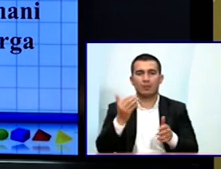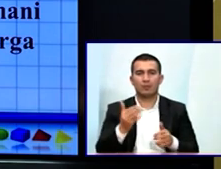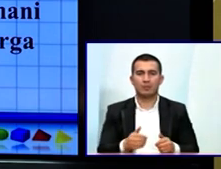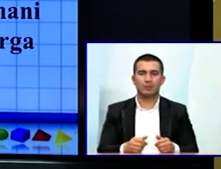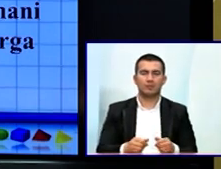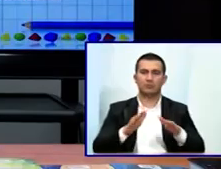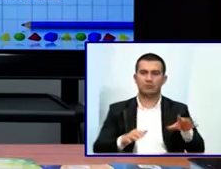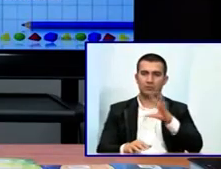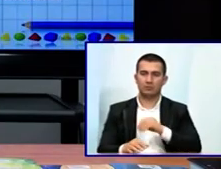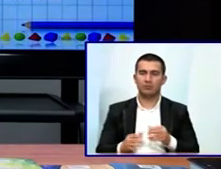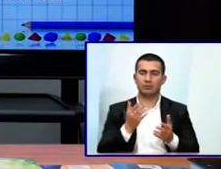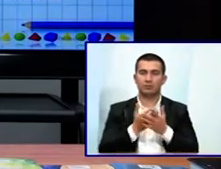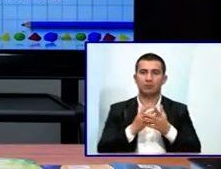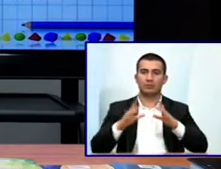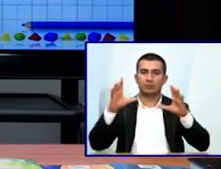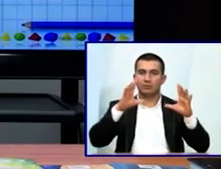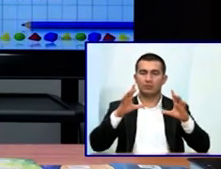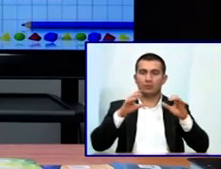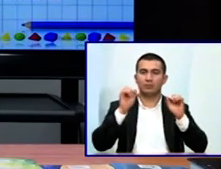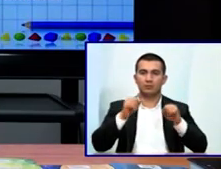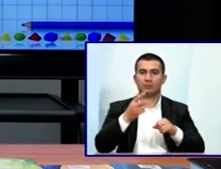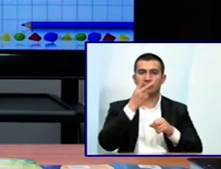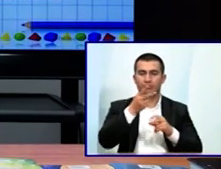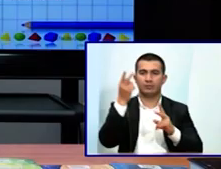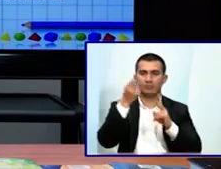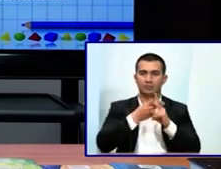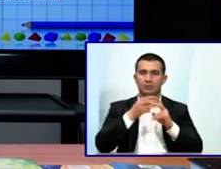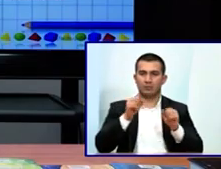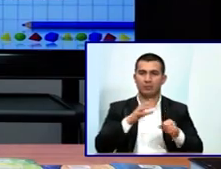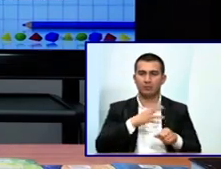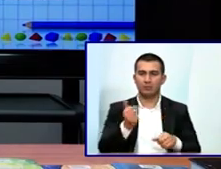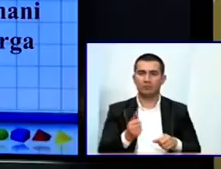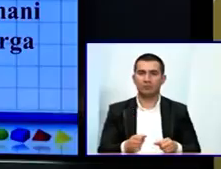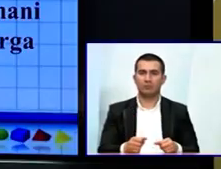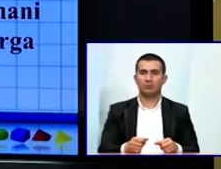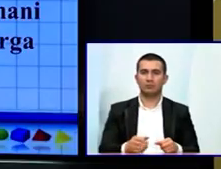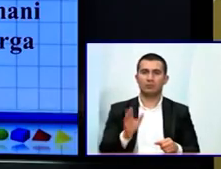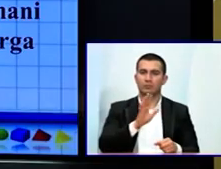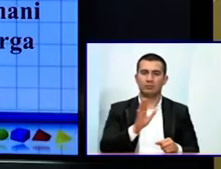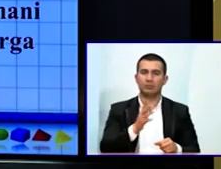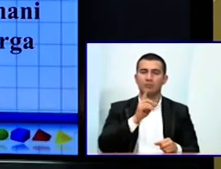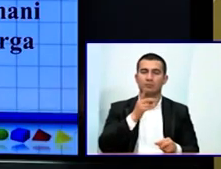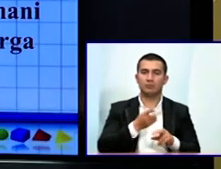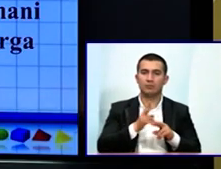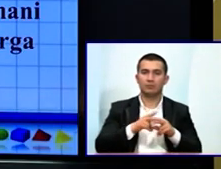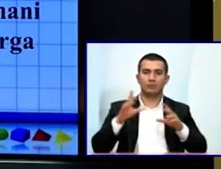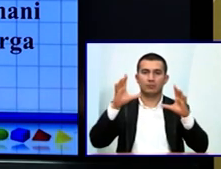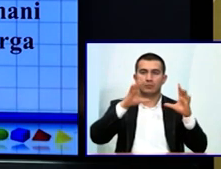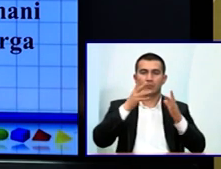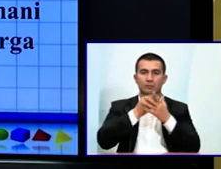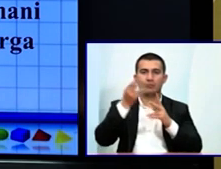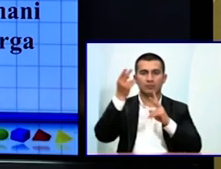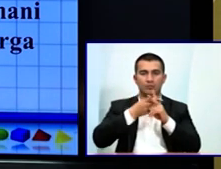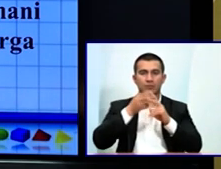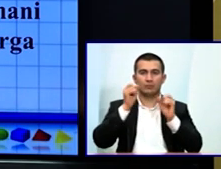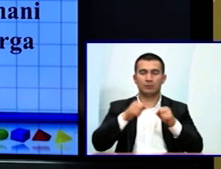Aziz o'quvchilar, demak, doira har doim ham ikki bo'lakka bo'linadimi? Yo'q, doiradagi bo'laklar